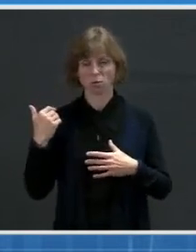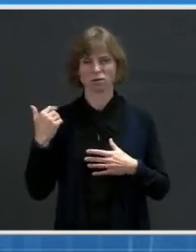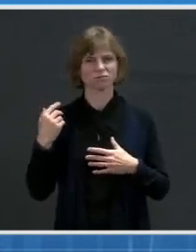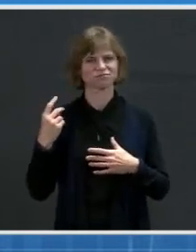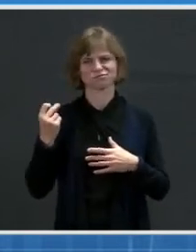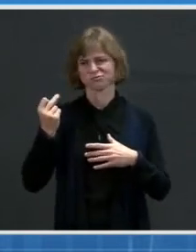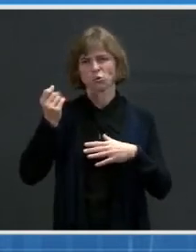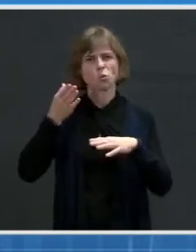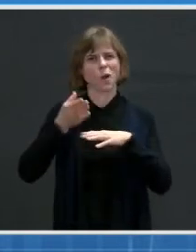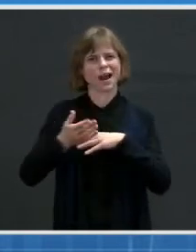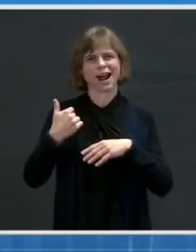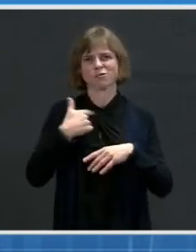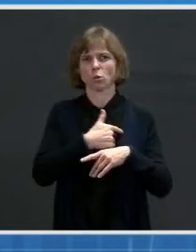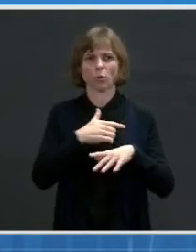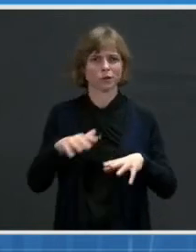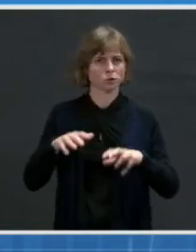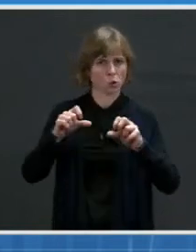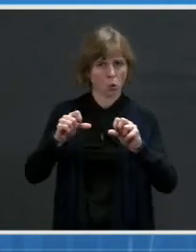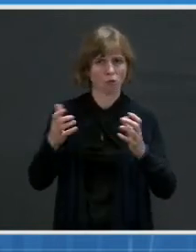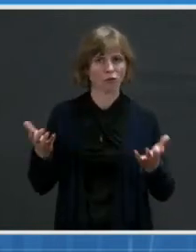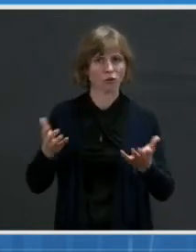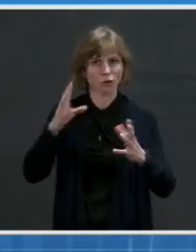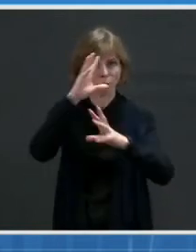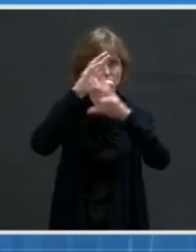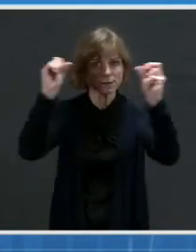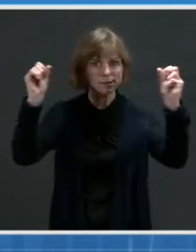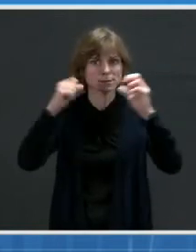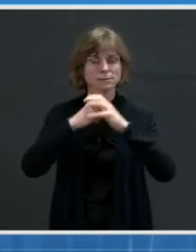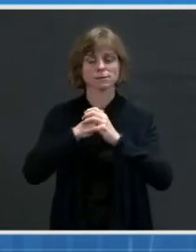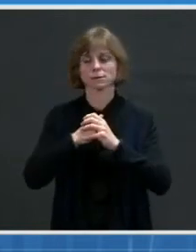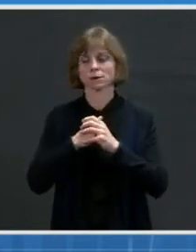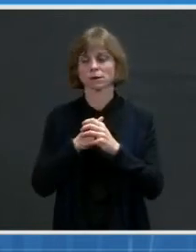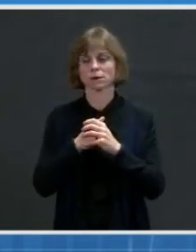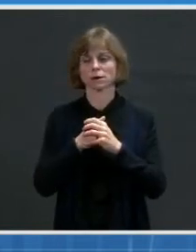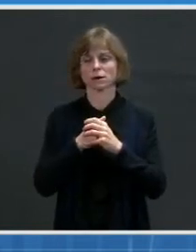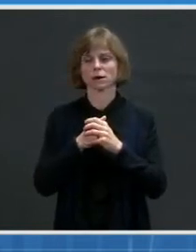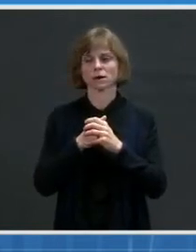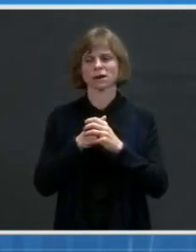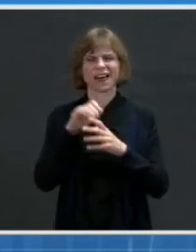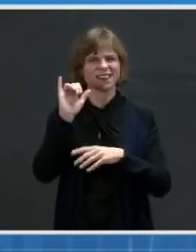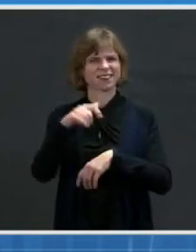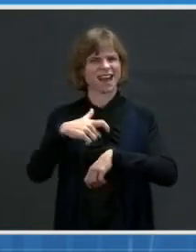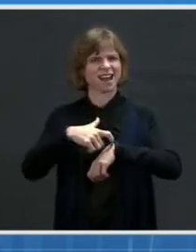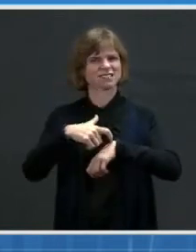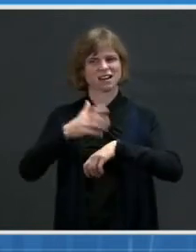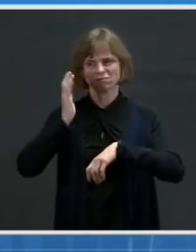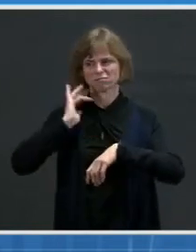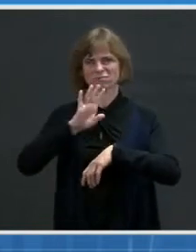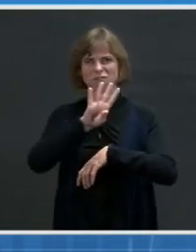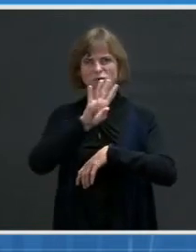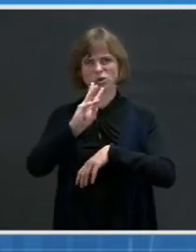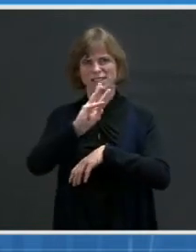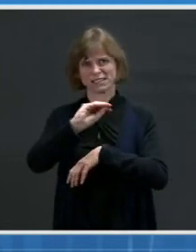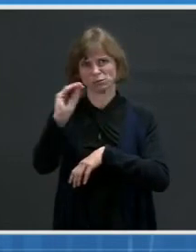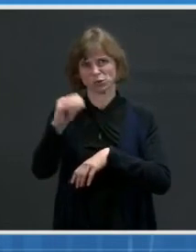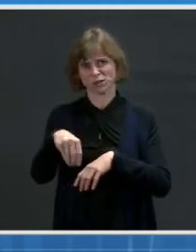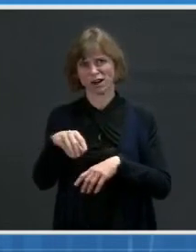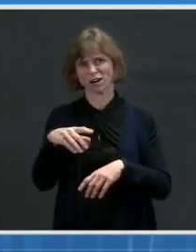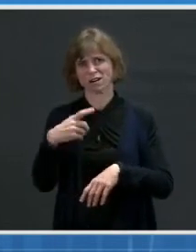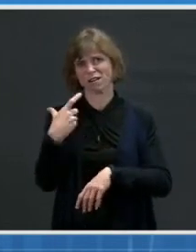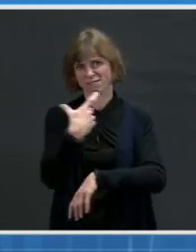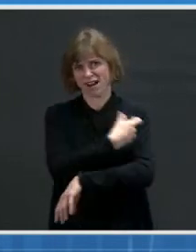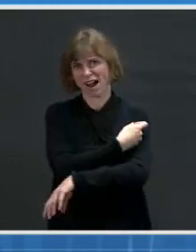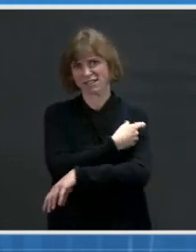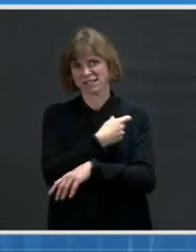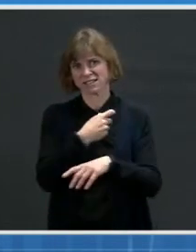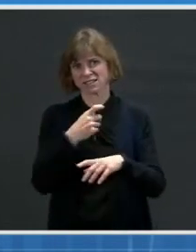we arrived here. At that point in time, when we arrived here, about 46% of the vaccines that had